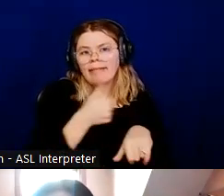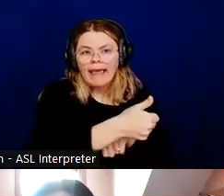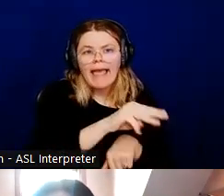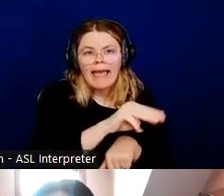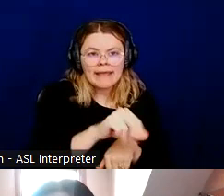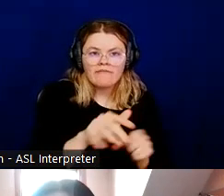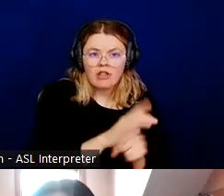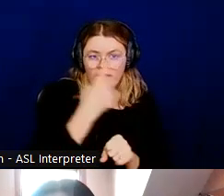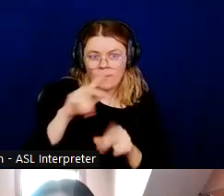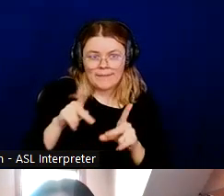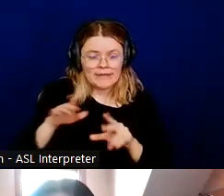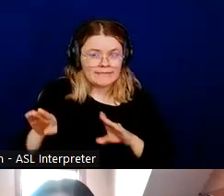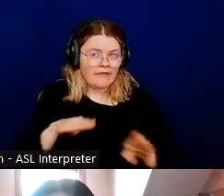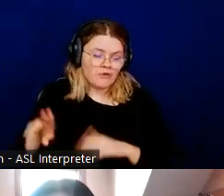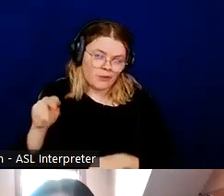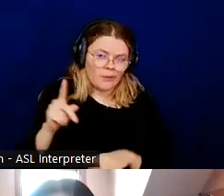they're